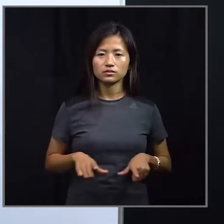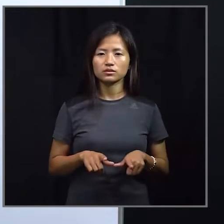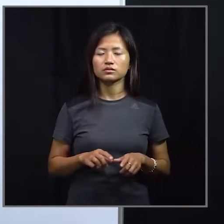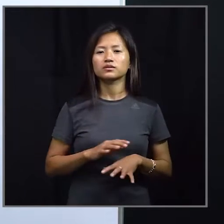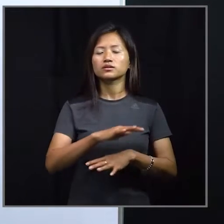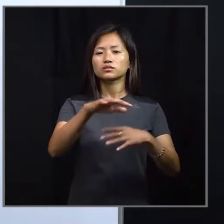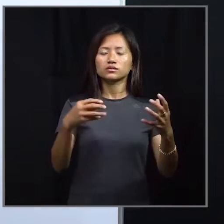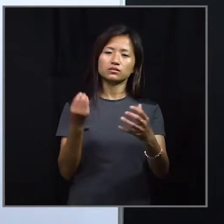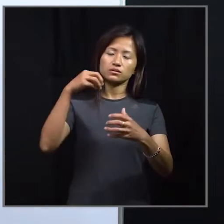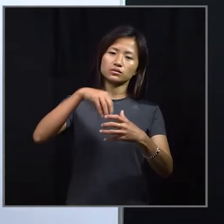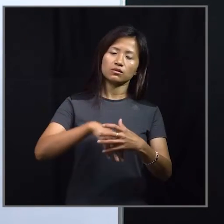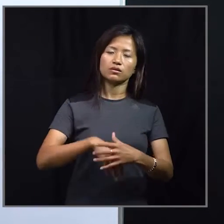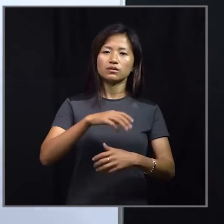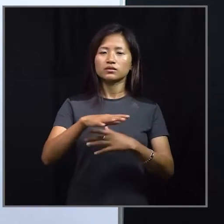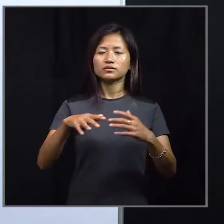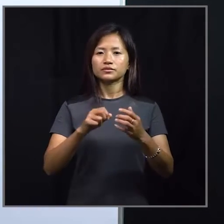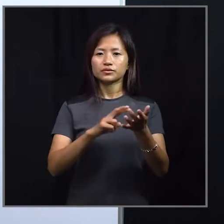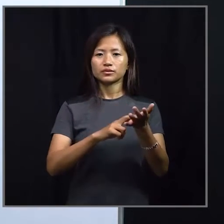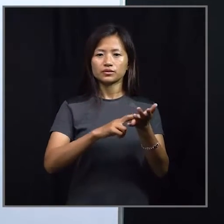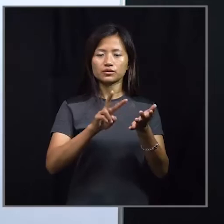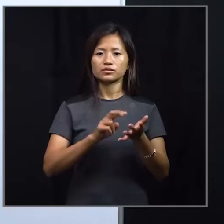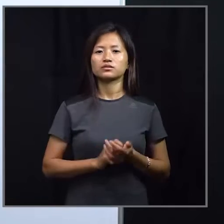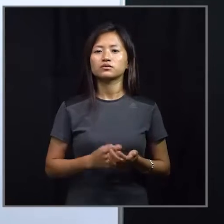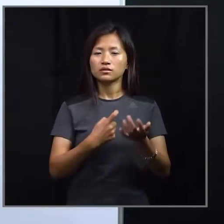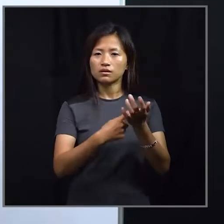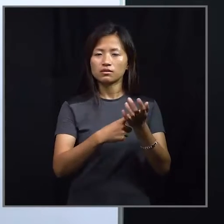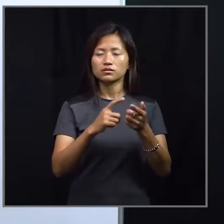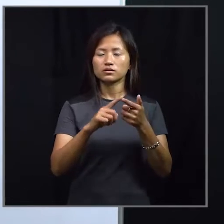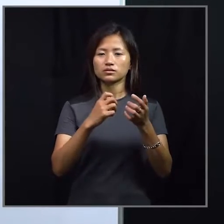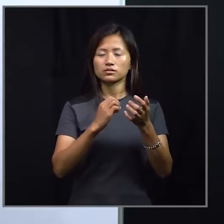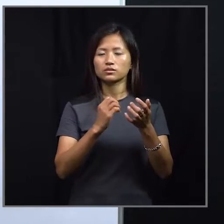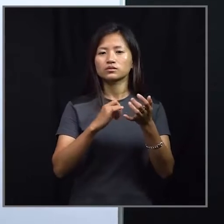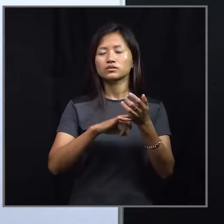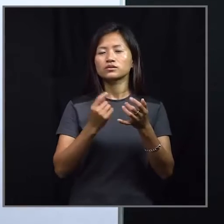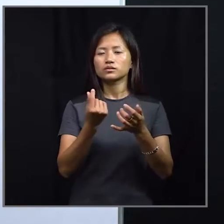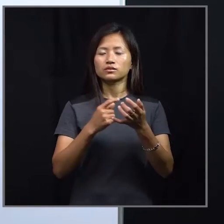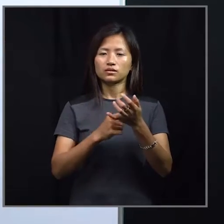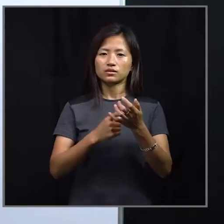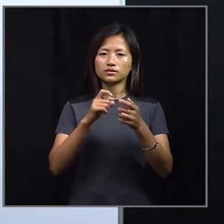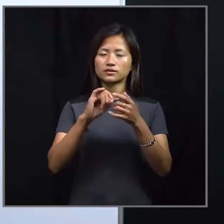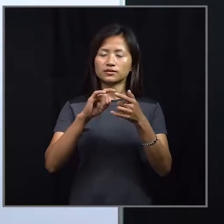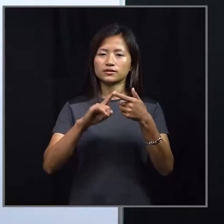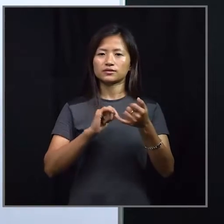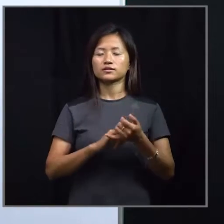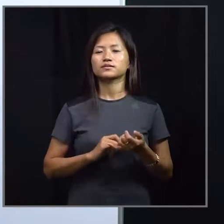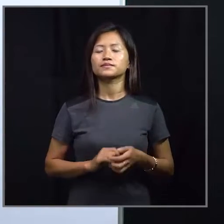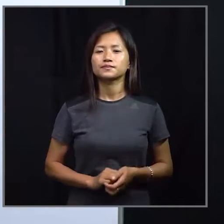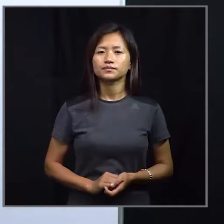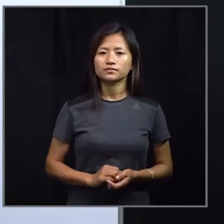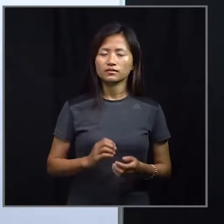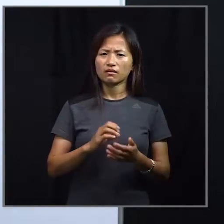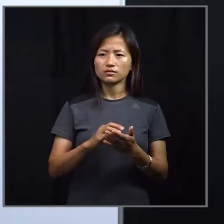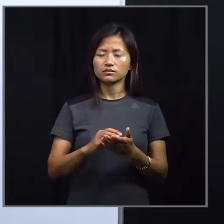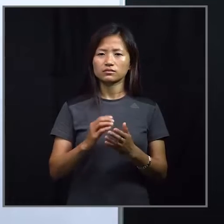nature. All right, technically called natural resources. So it'll include all those subsoil assets like diamond,